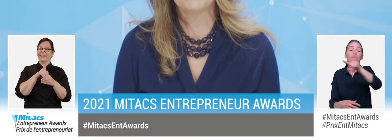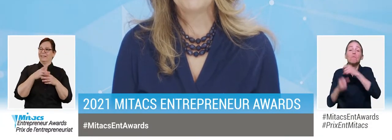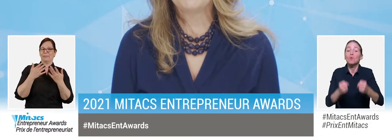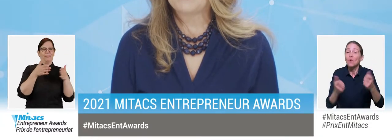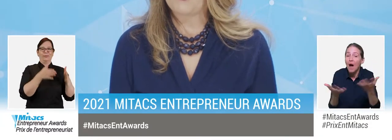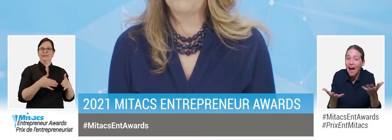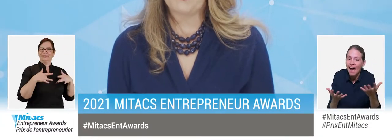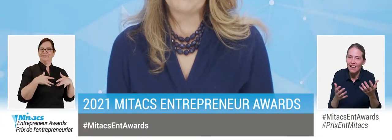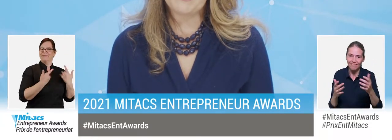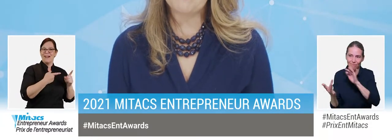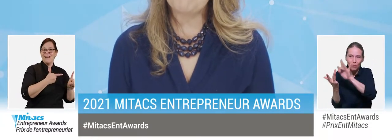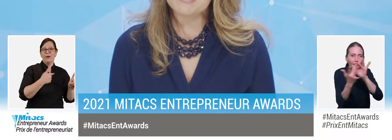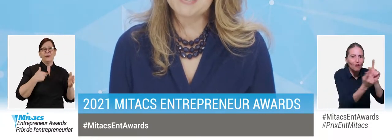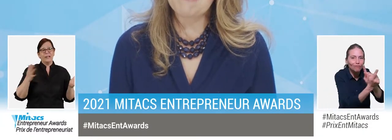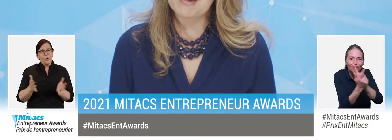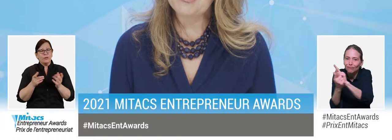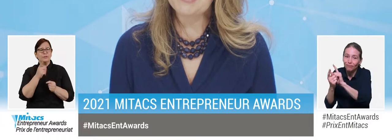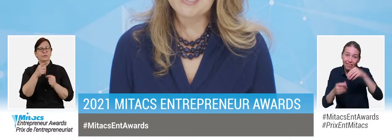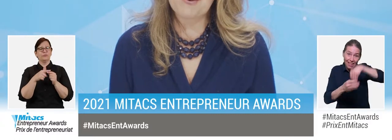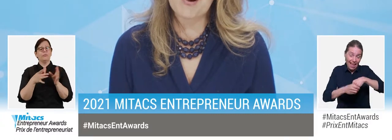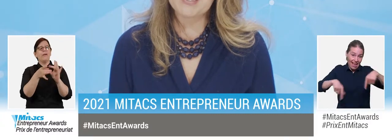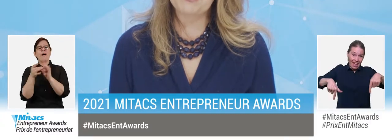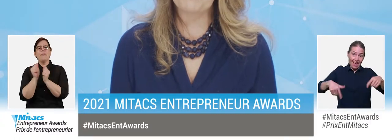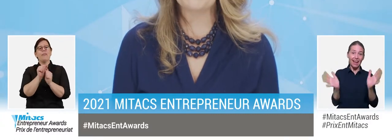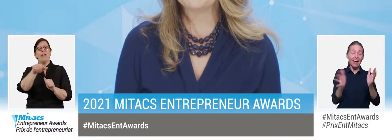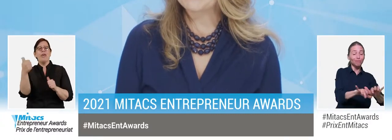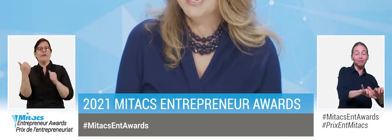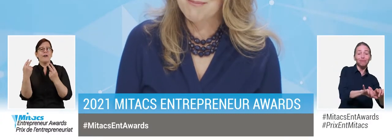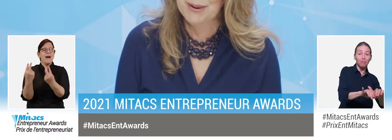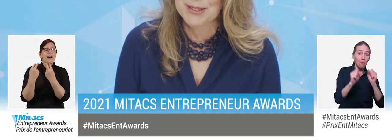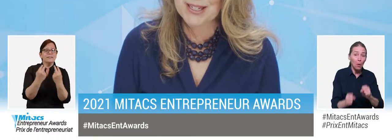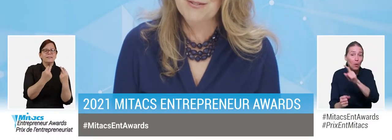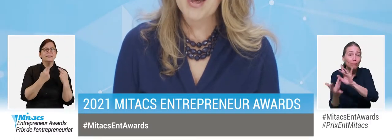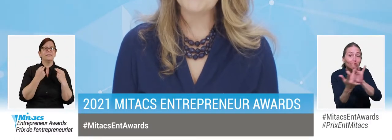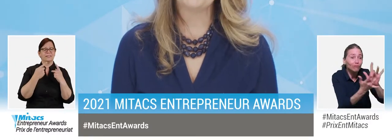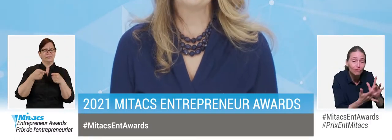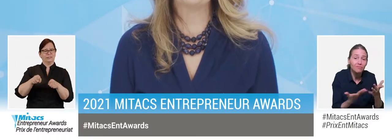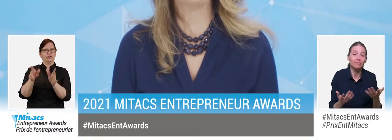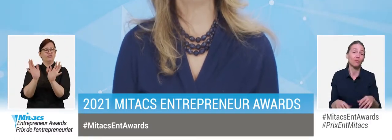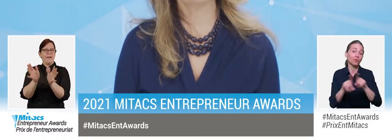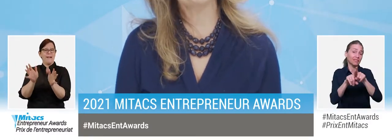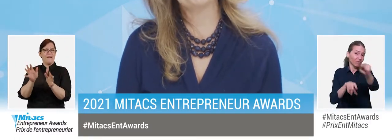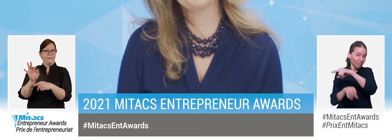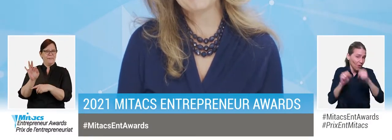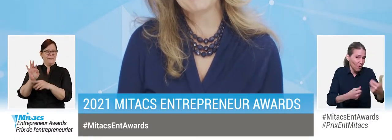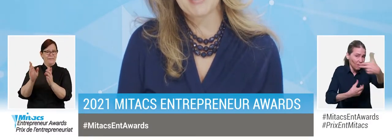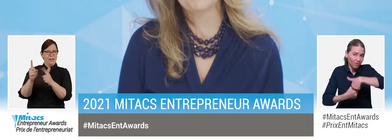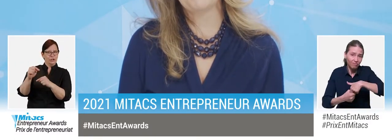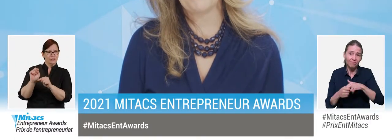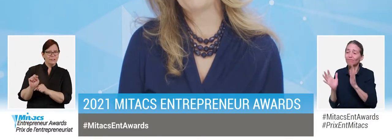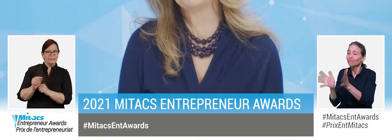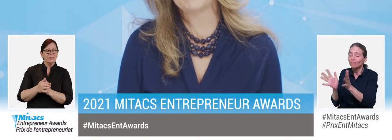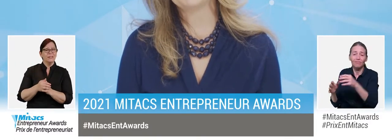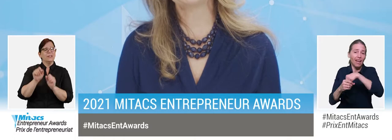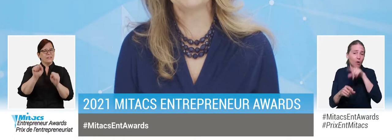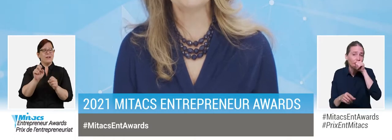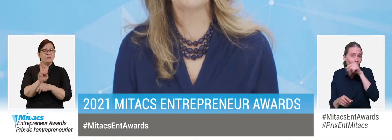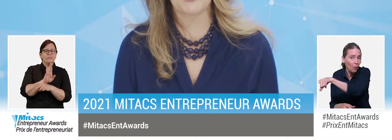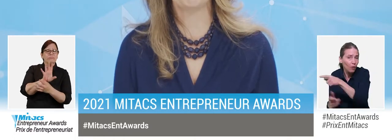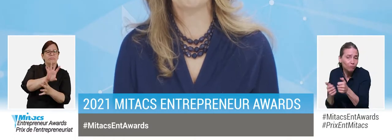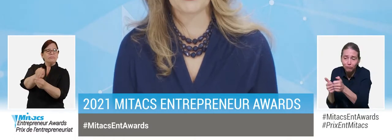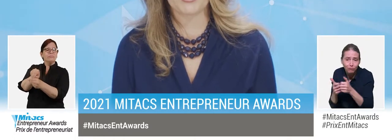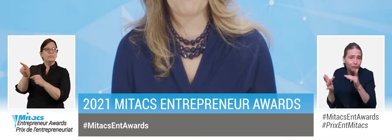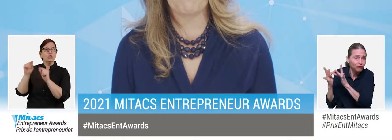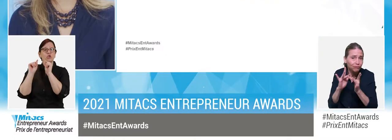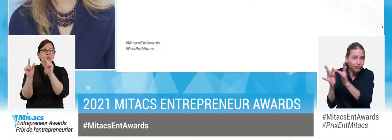businesses. Now, while we can't mix and mingle the same way as we would at an in-person event, we encourage you to connect with other guests in